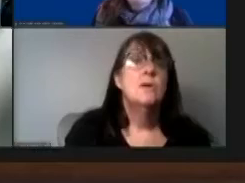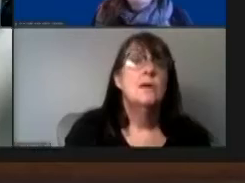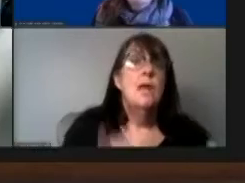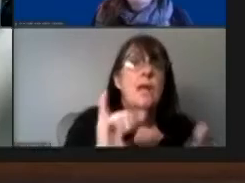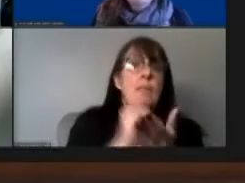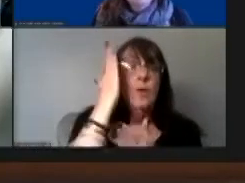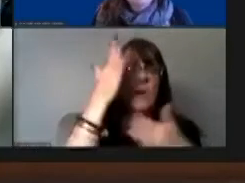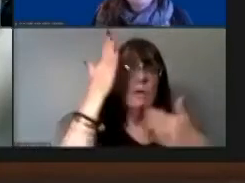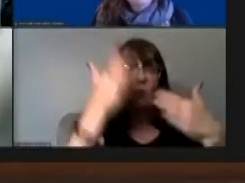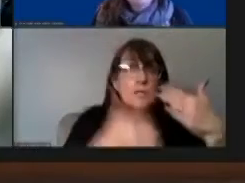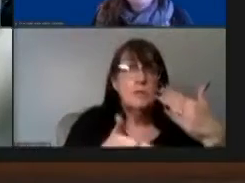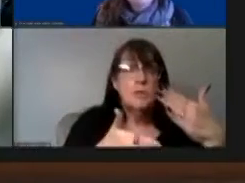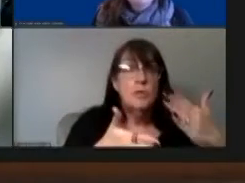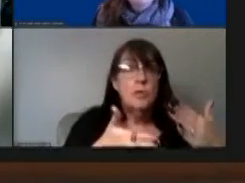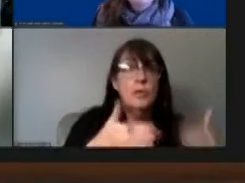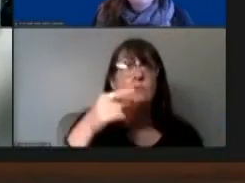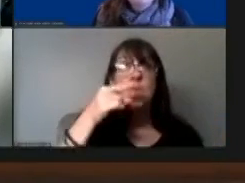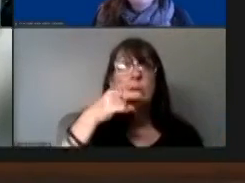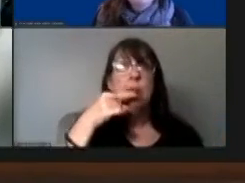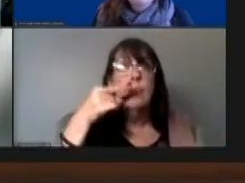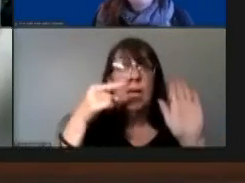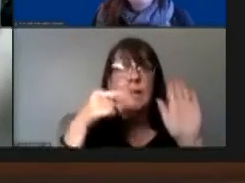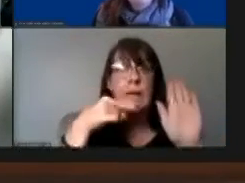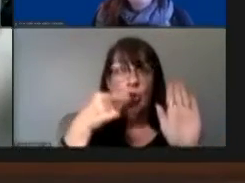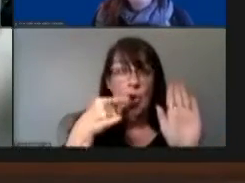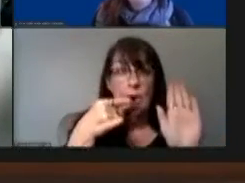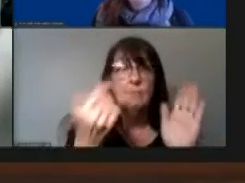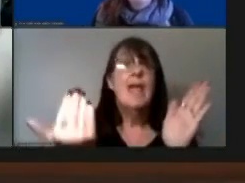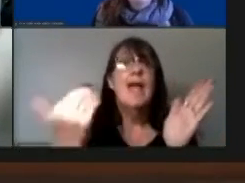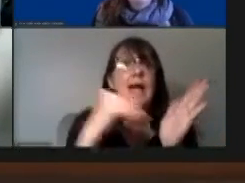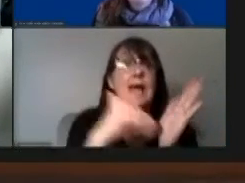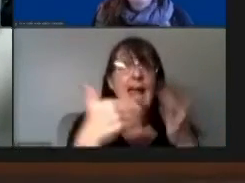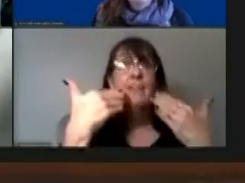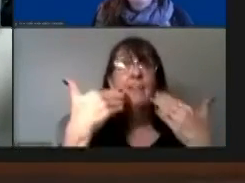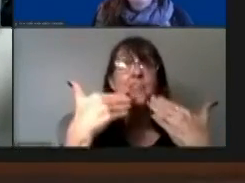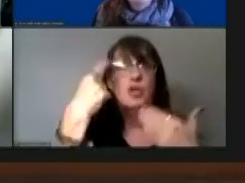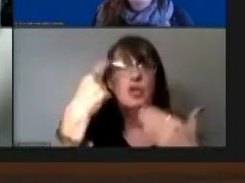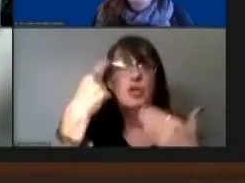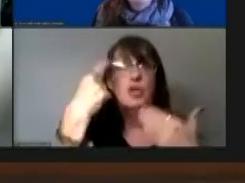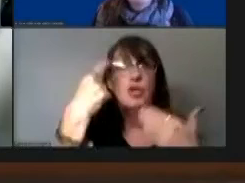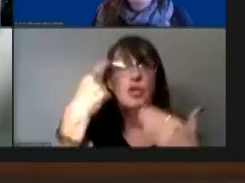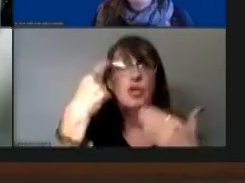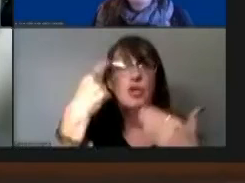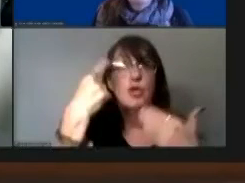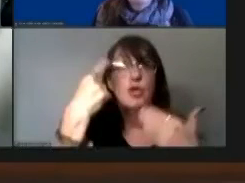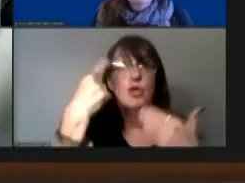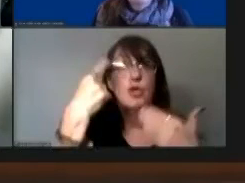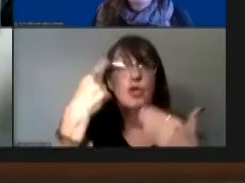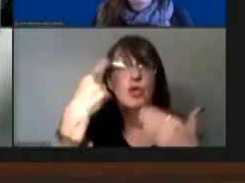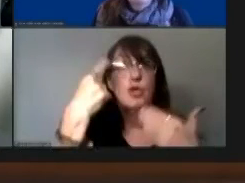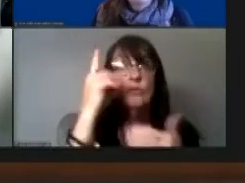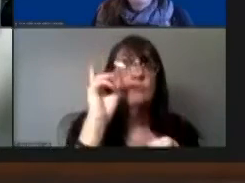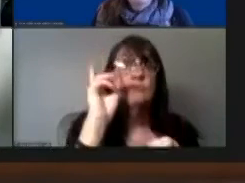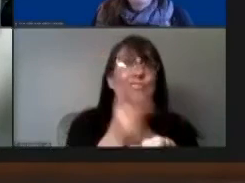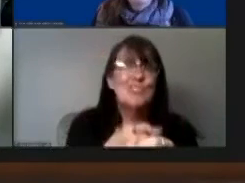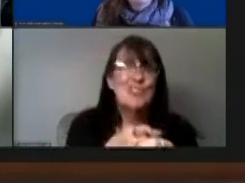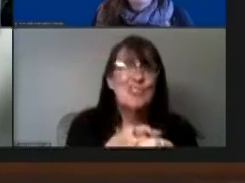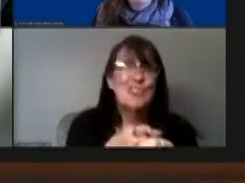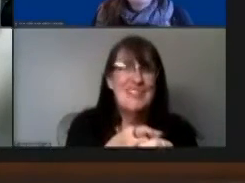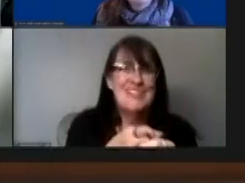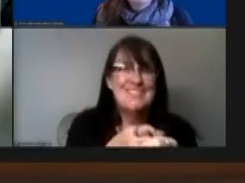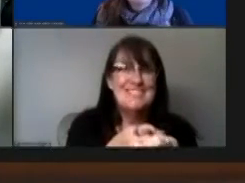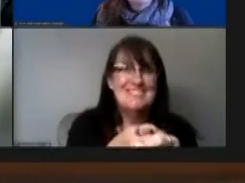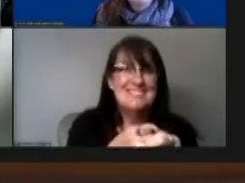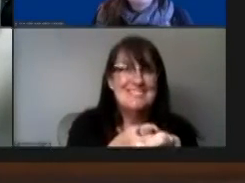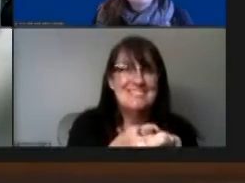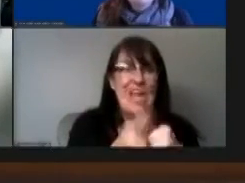public hearing. Again, we thank everyone for participating, and we look forward to having this master